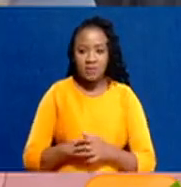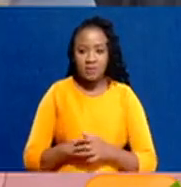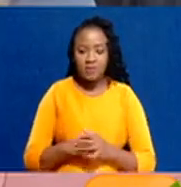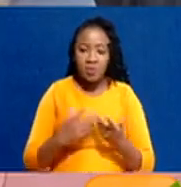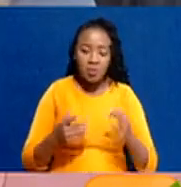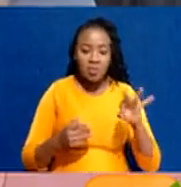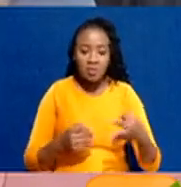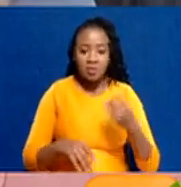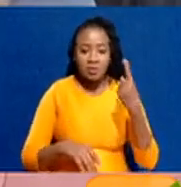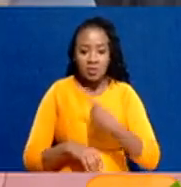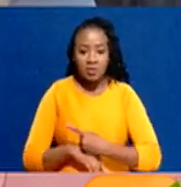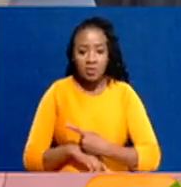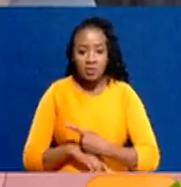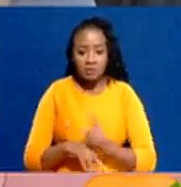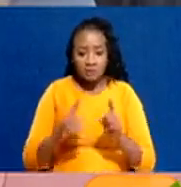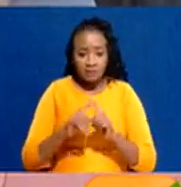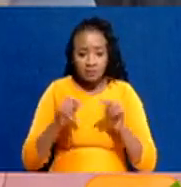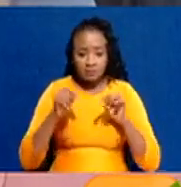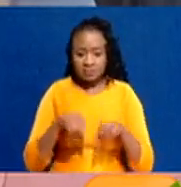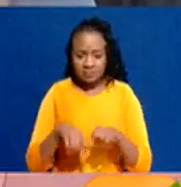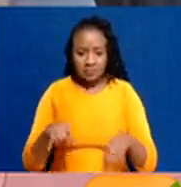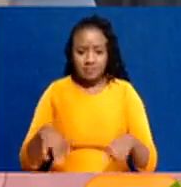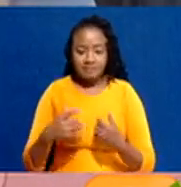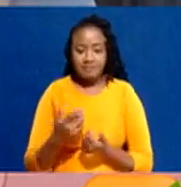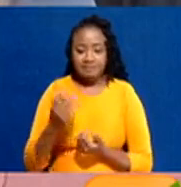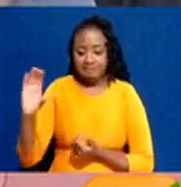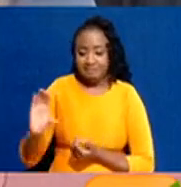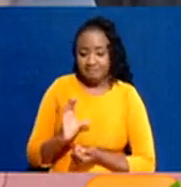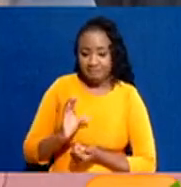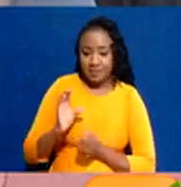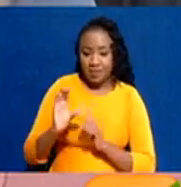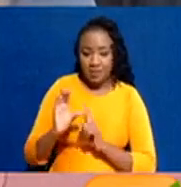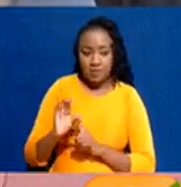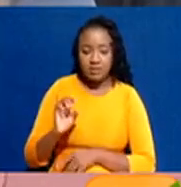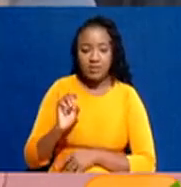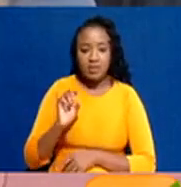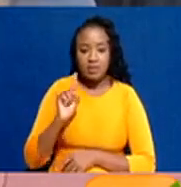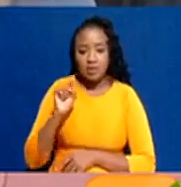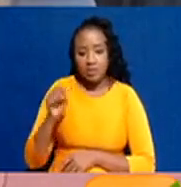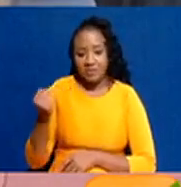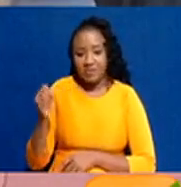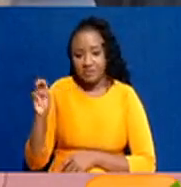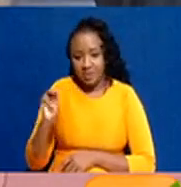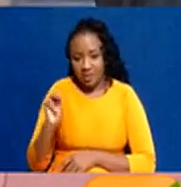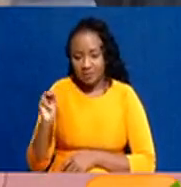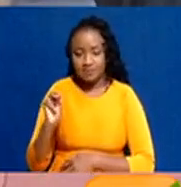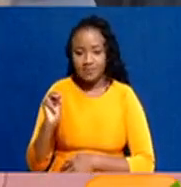3,000 kwa siku. Lakini kwa sababu le KSSF imenipatia 1.5 million,